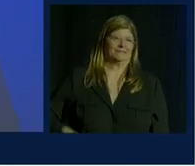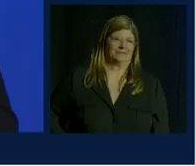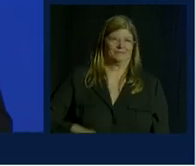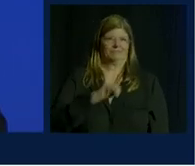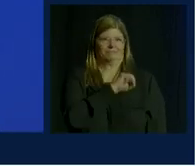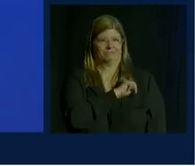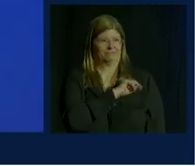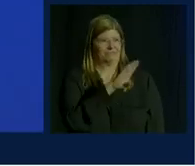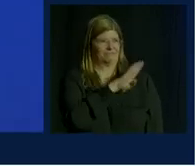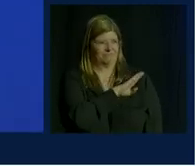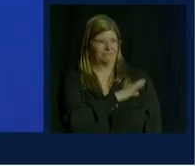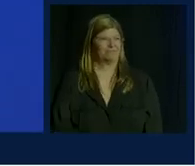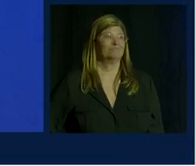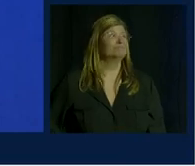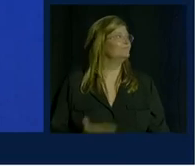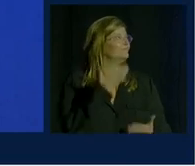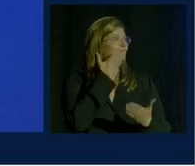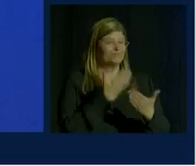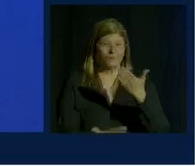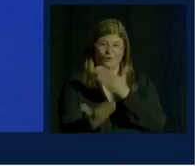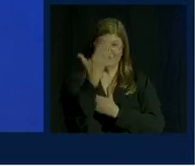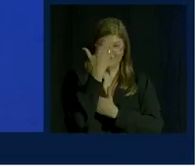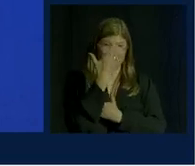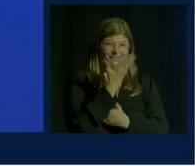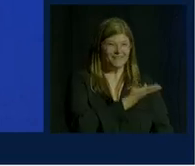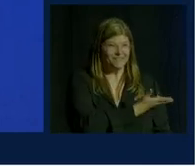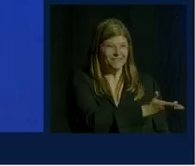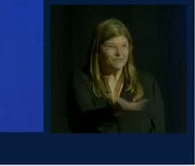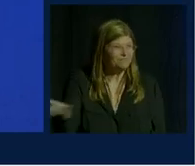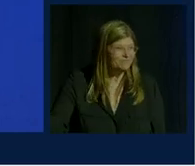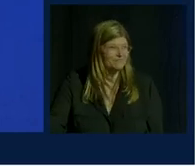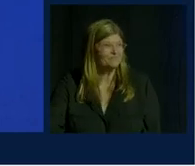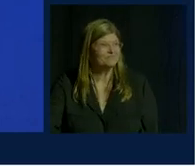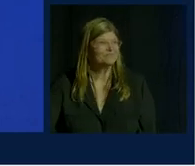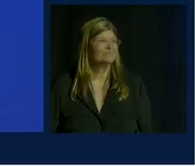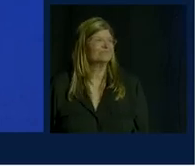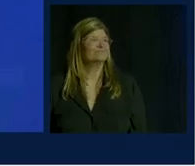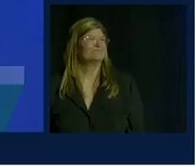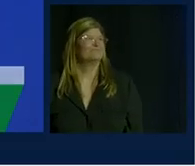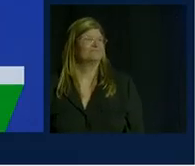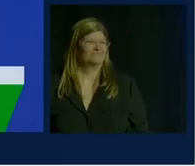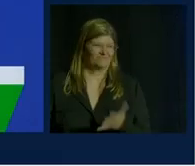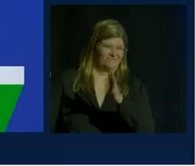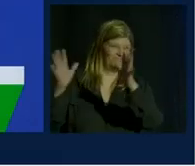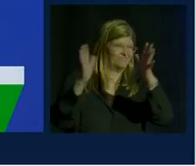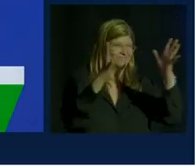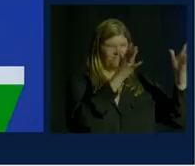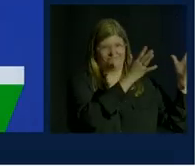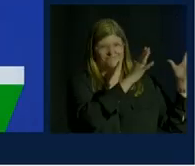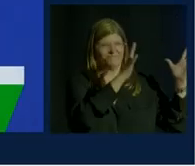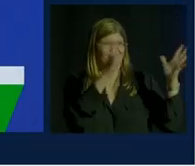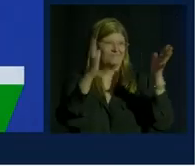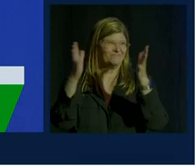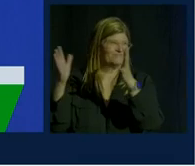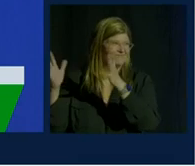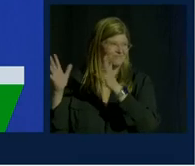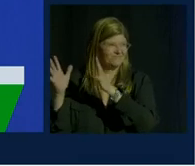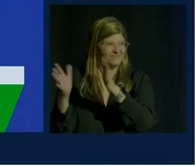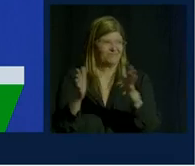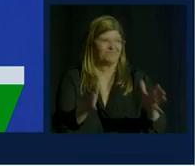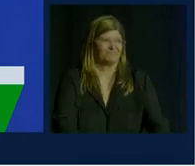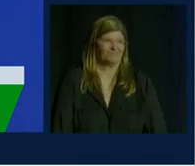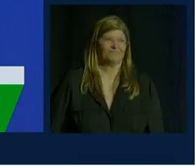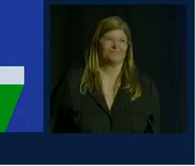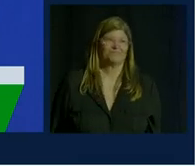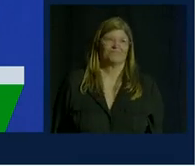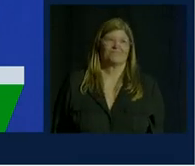Bowser. Well, good morning, everybody. And let me thank Director Gates